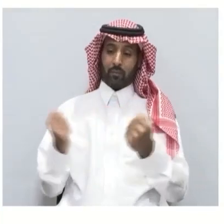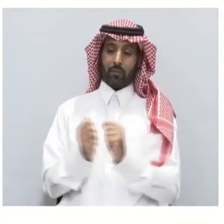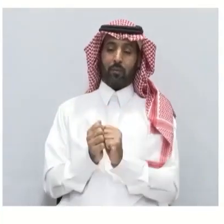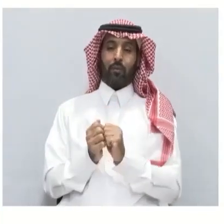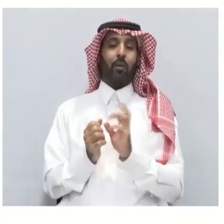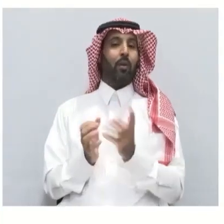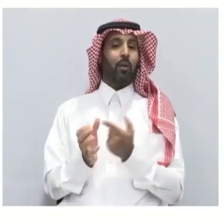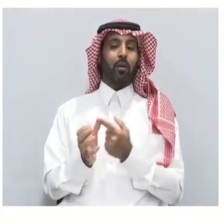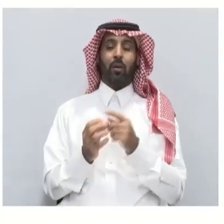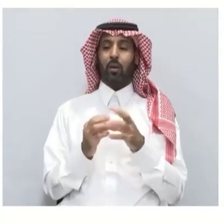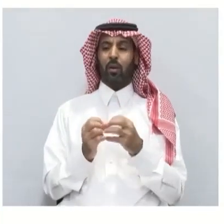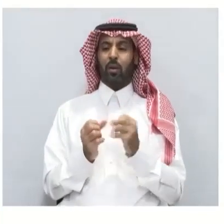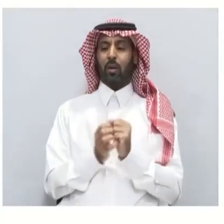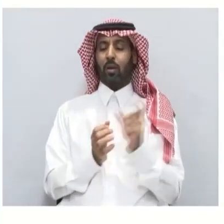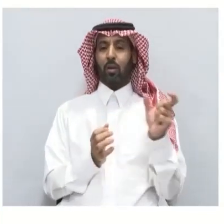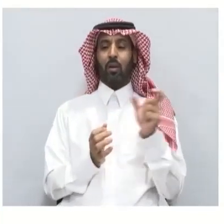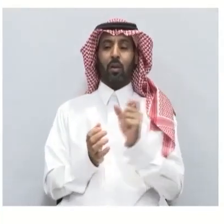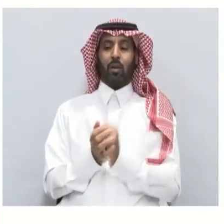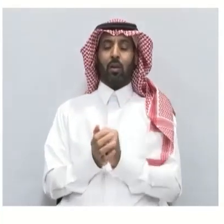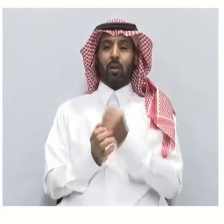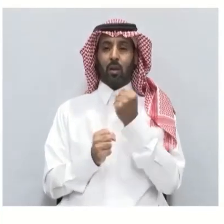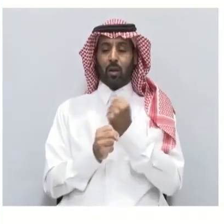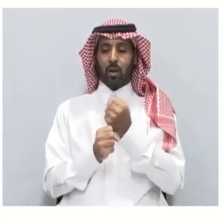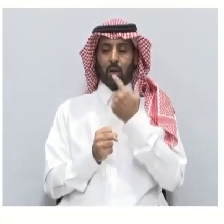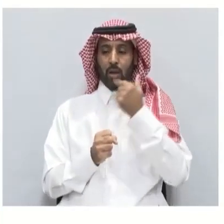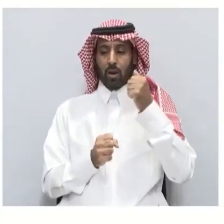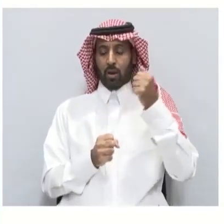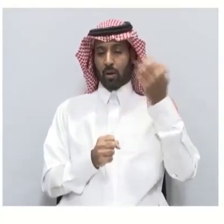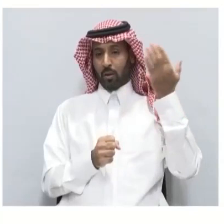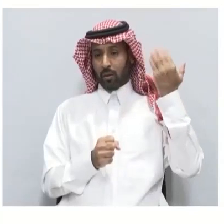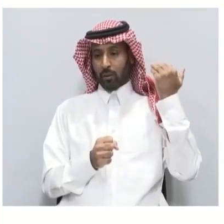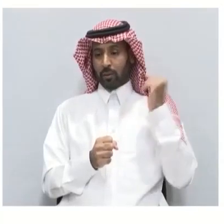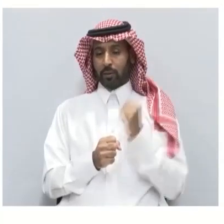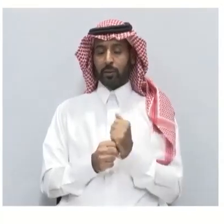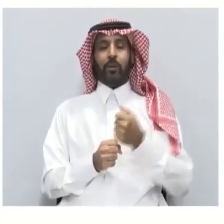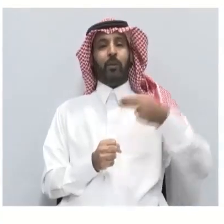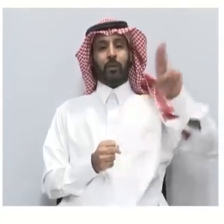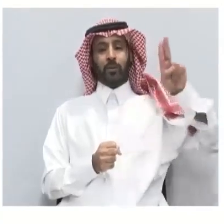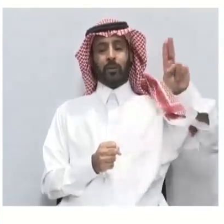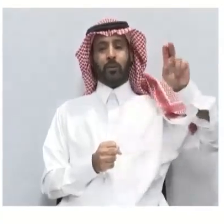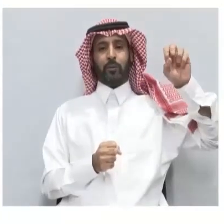meaning function, we'll be learning about simple past, used to, and would.